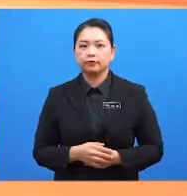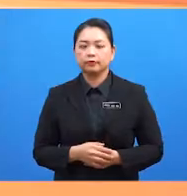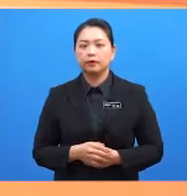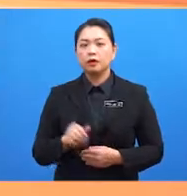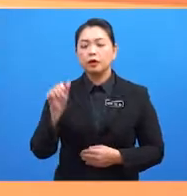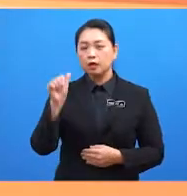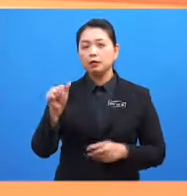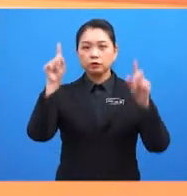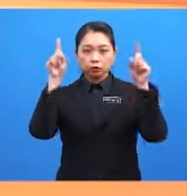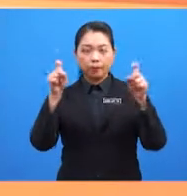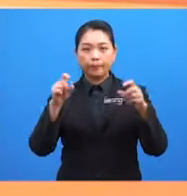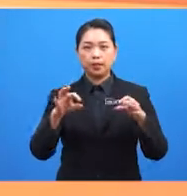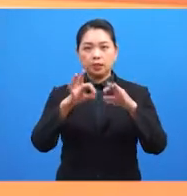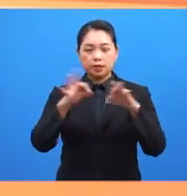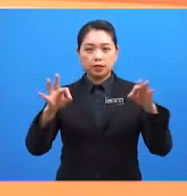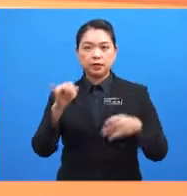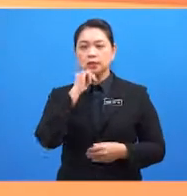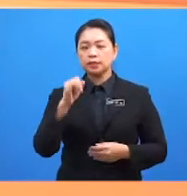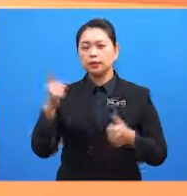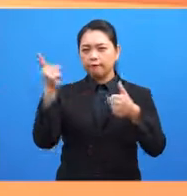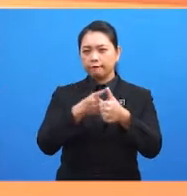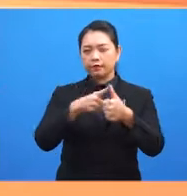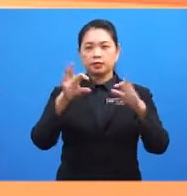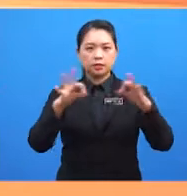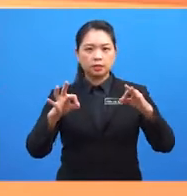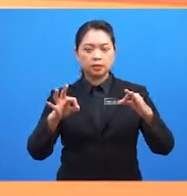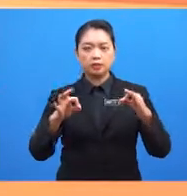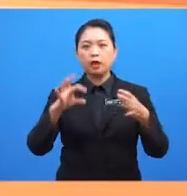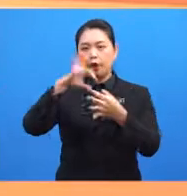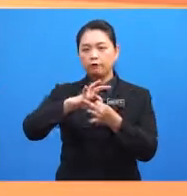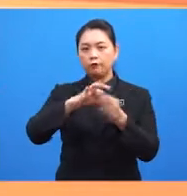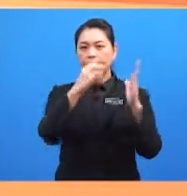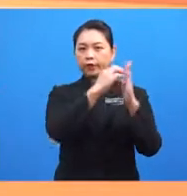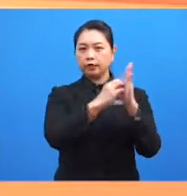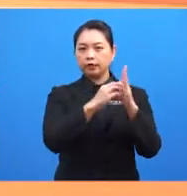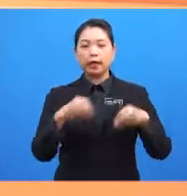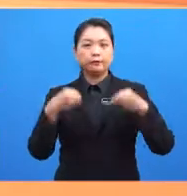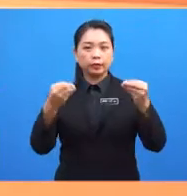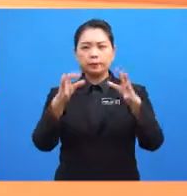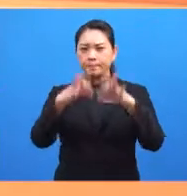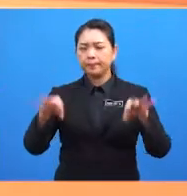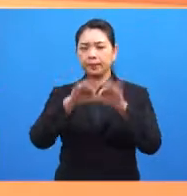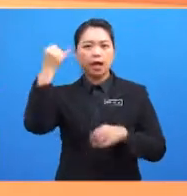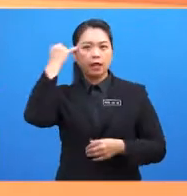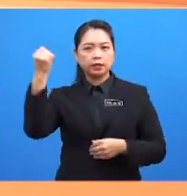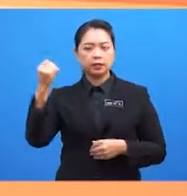A topic sentence is the first sentence of a paragraph and provides the main idea. The last sentence